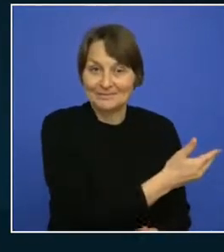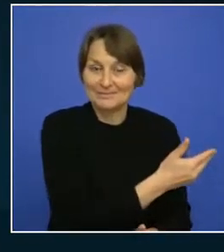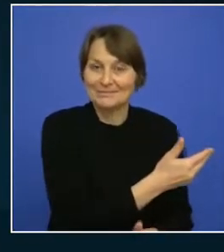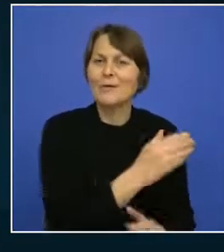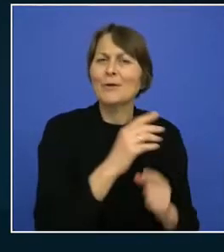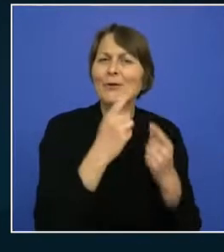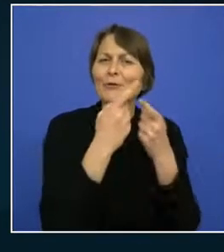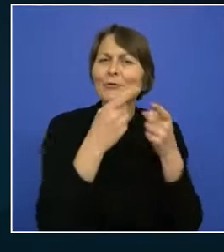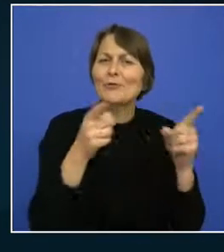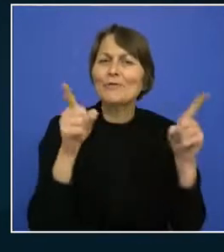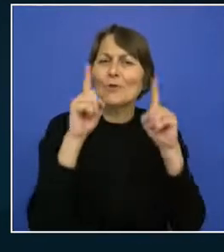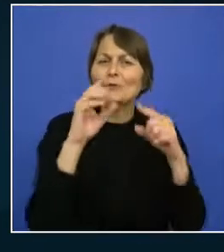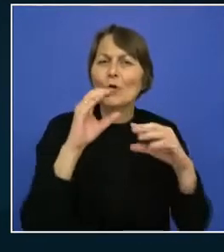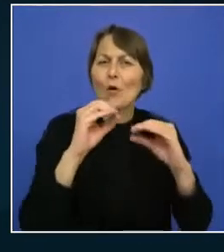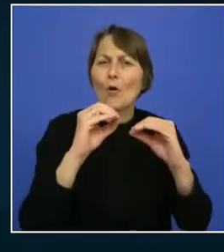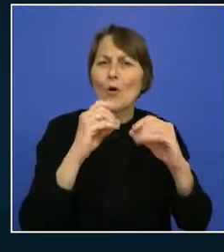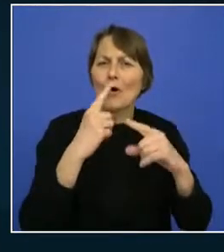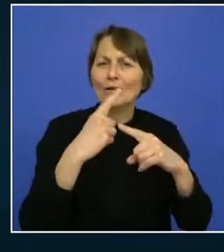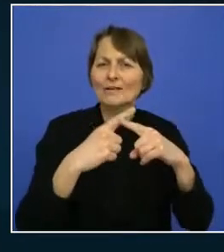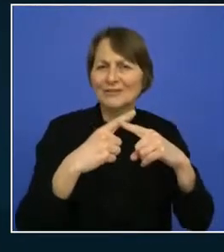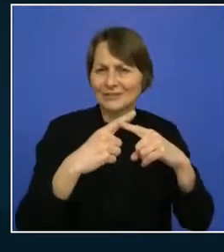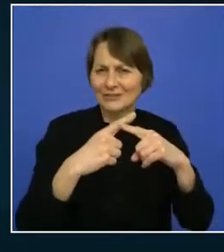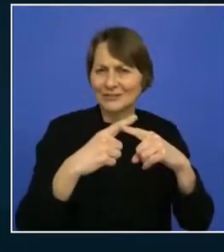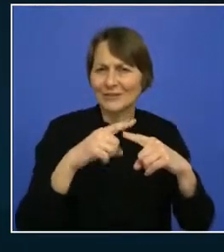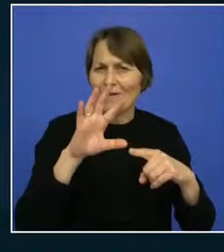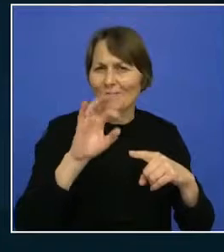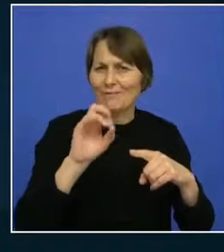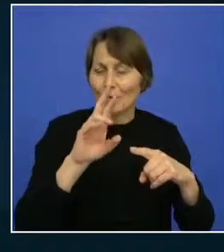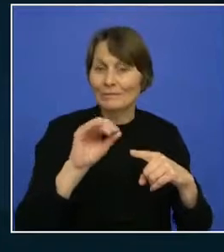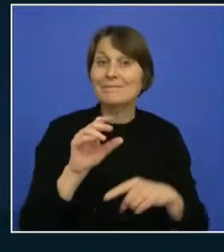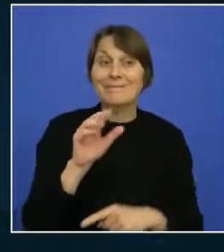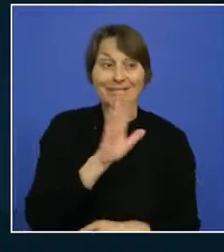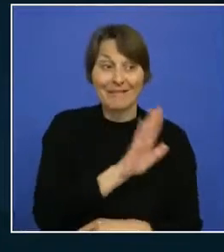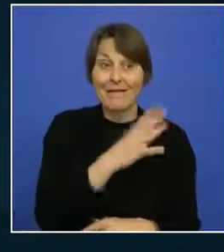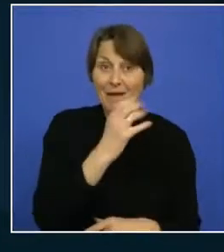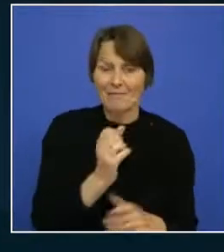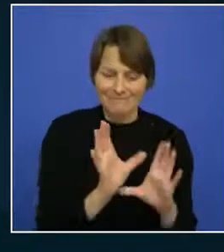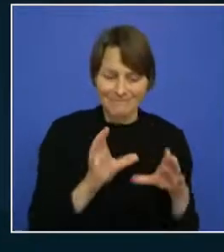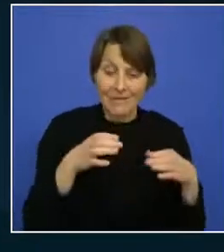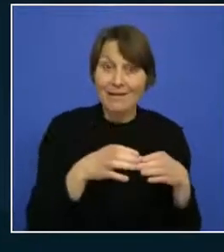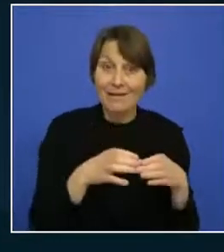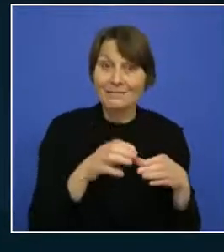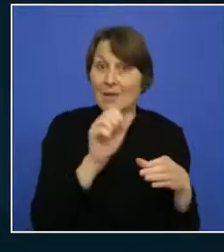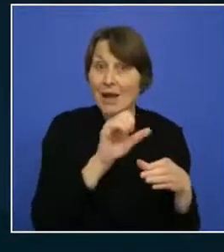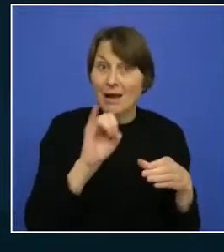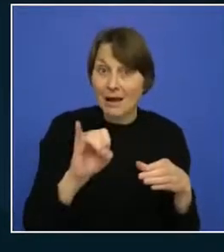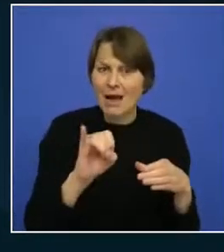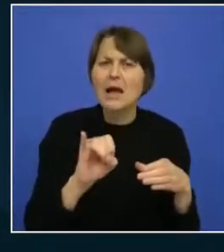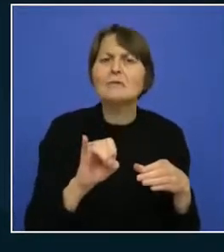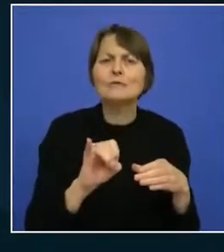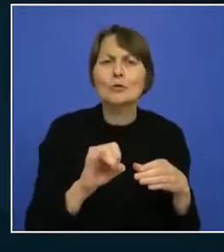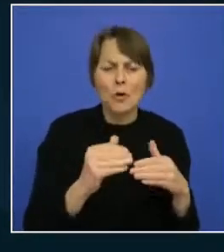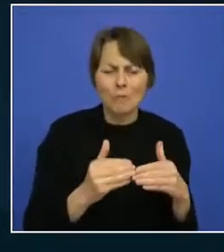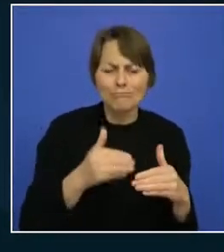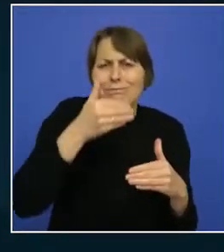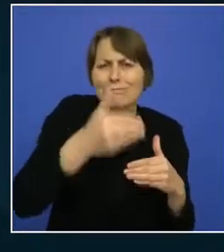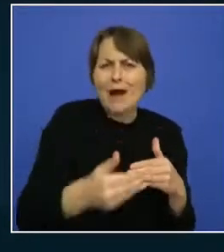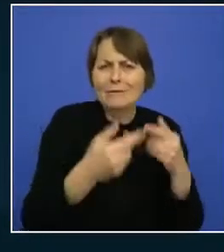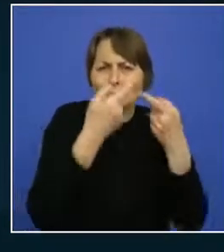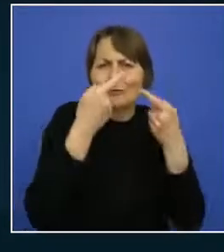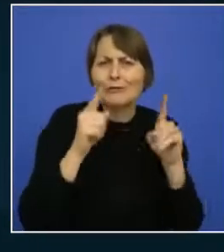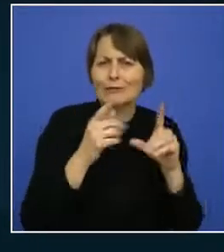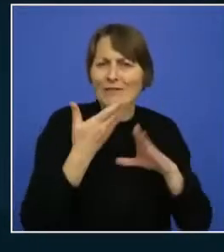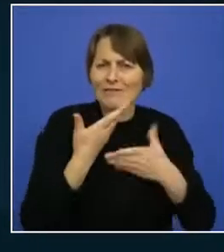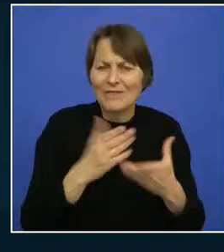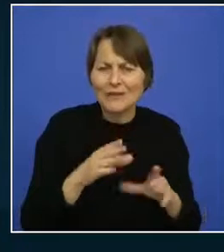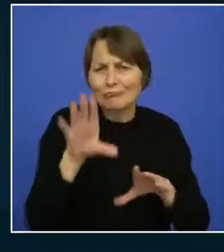AI class for their continuing education. And I reached out to the well, I already told you what it